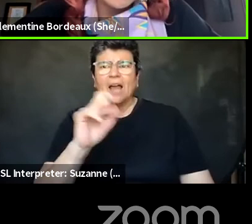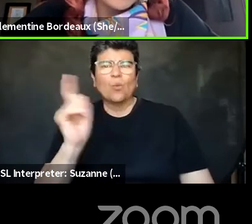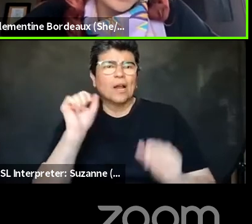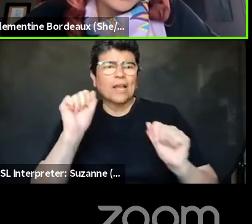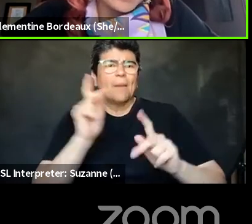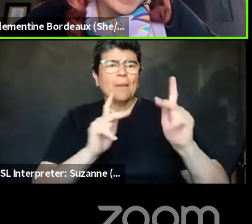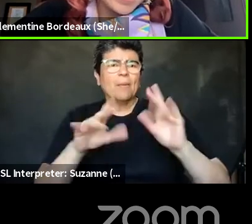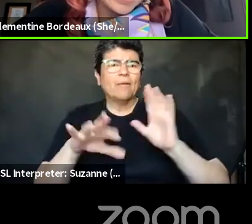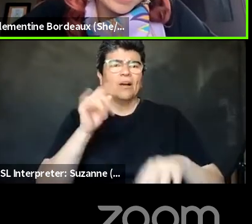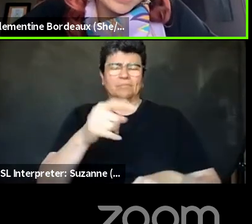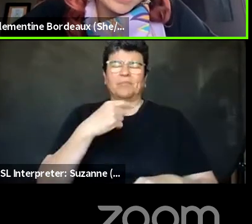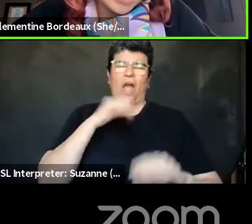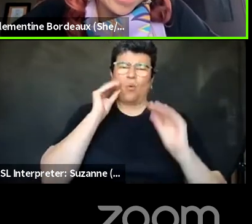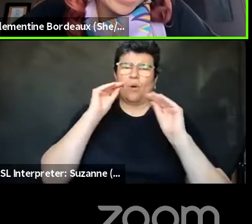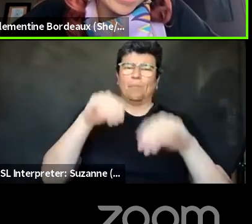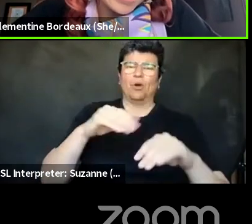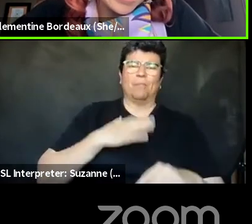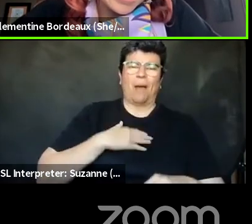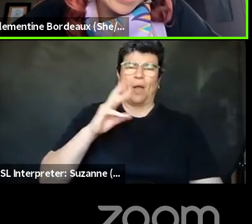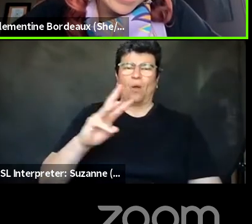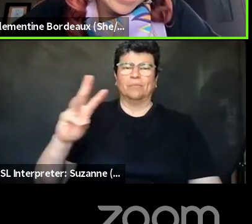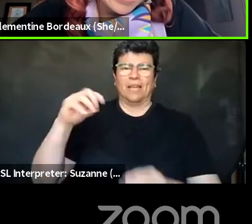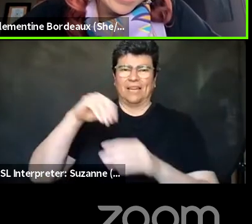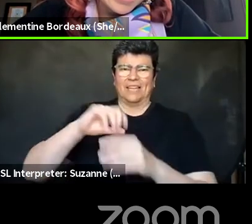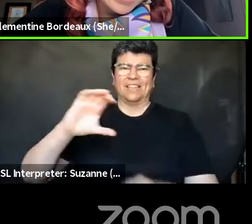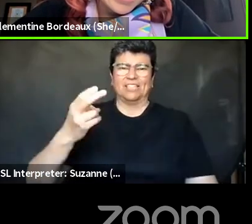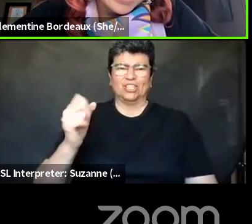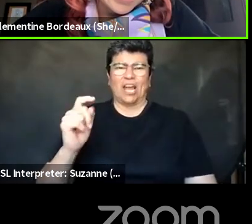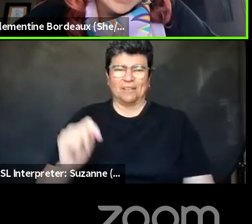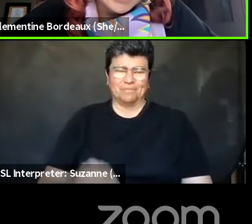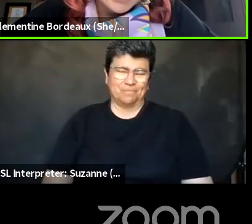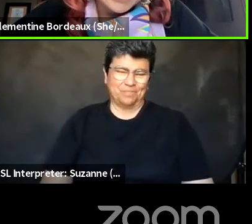I will drop my website in the chat.